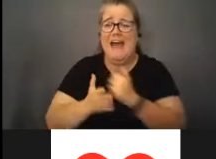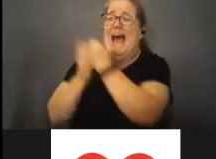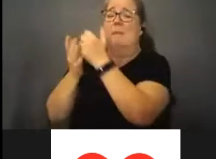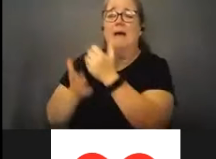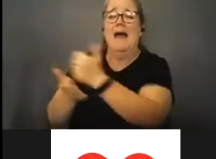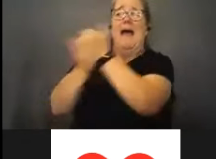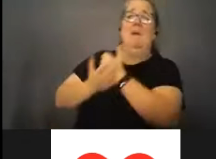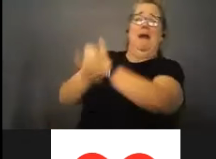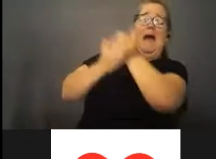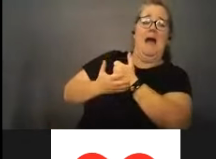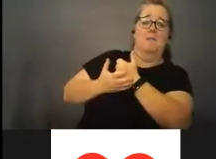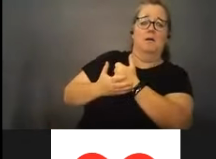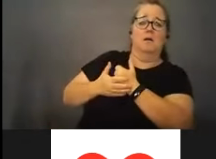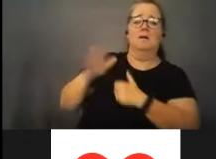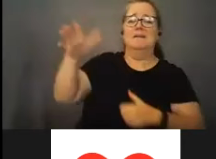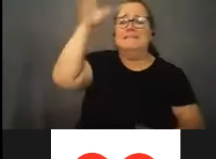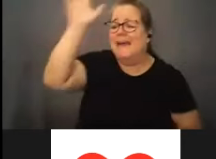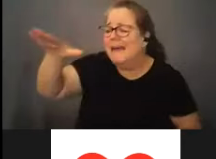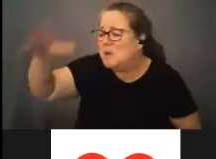Help! Dad, are you okay?